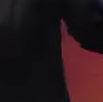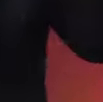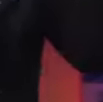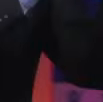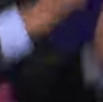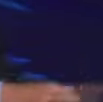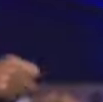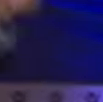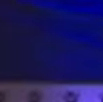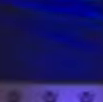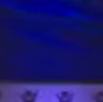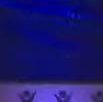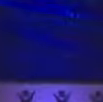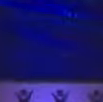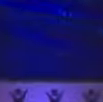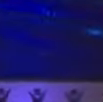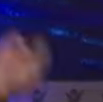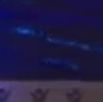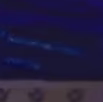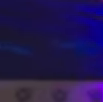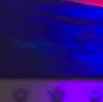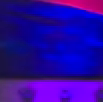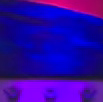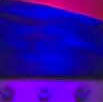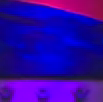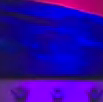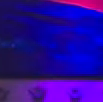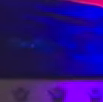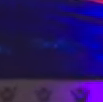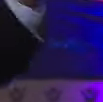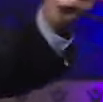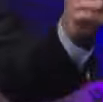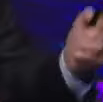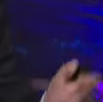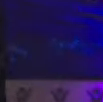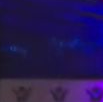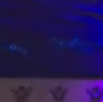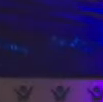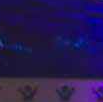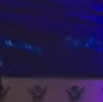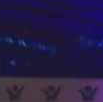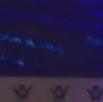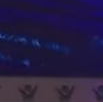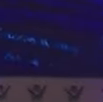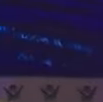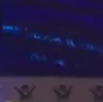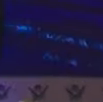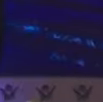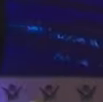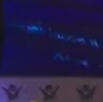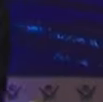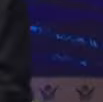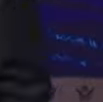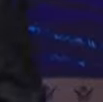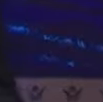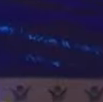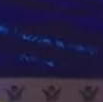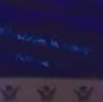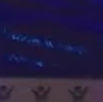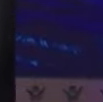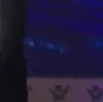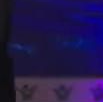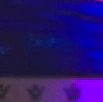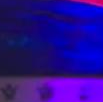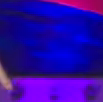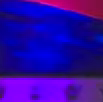them in the name of the Father, the Son, and the Holy Spirit. See, all this cult mentality is contrary to the Bible, because